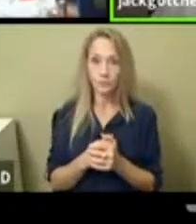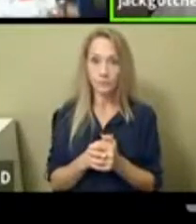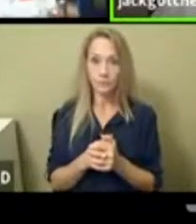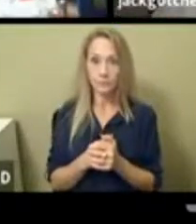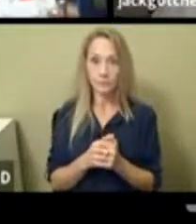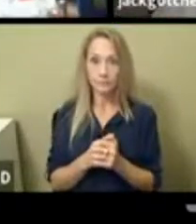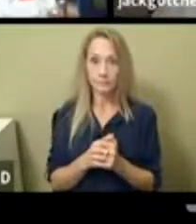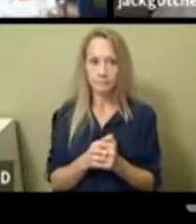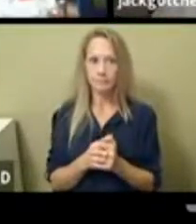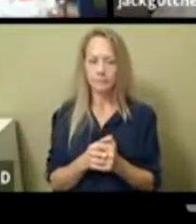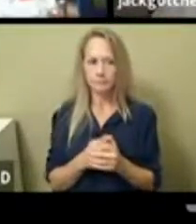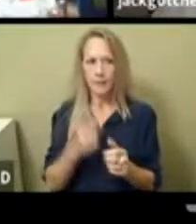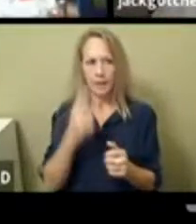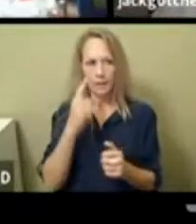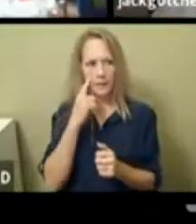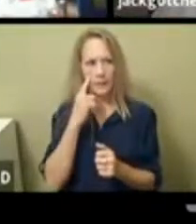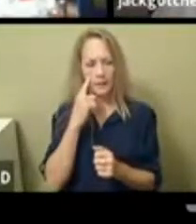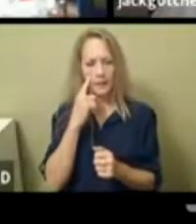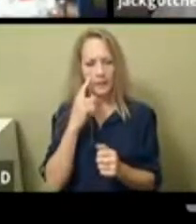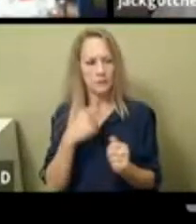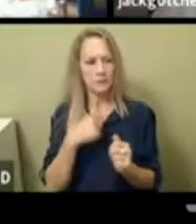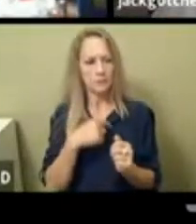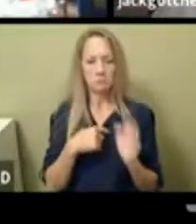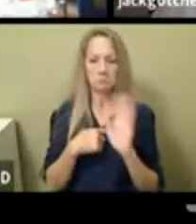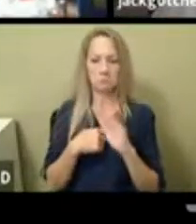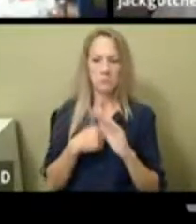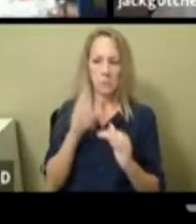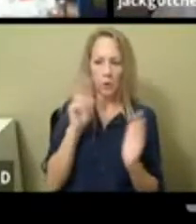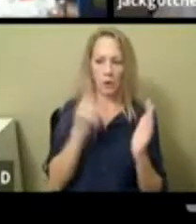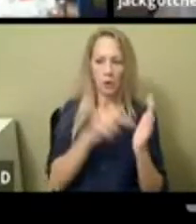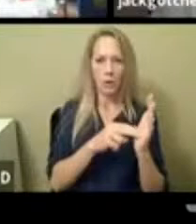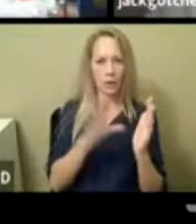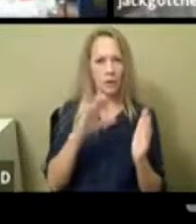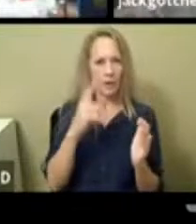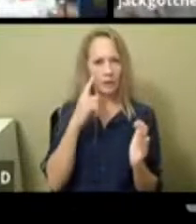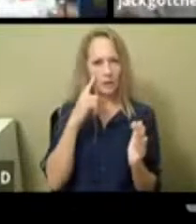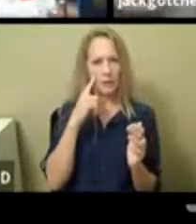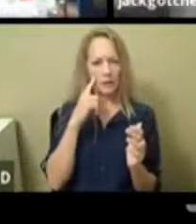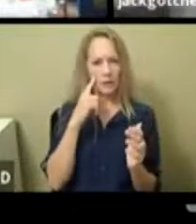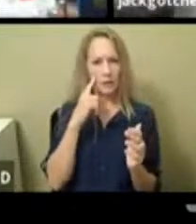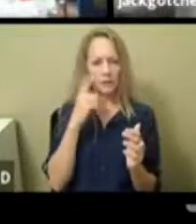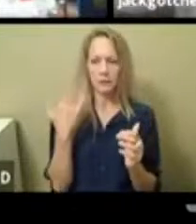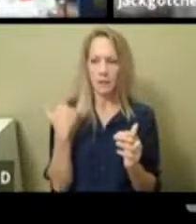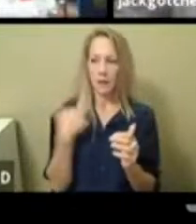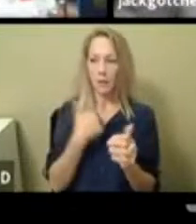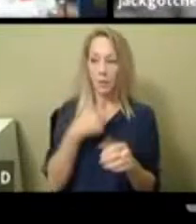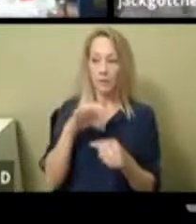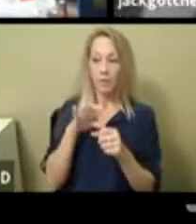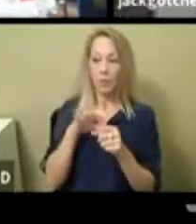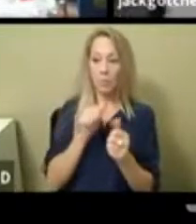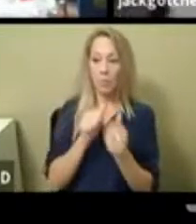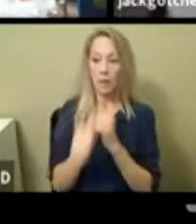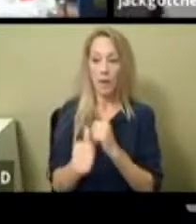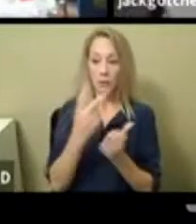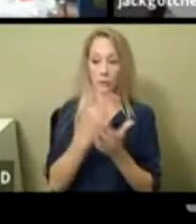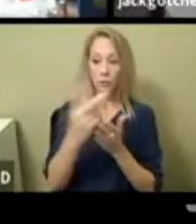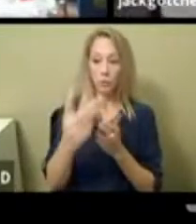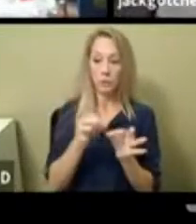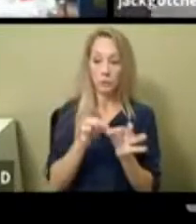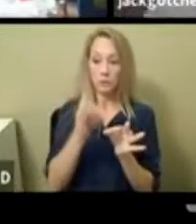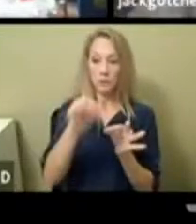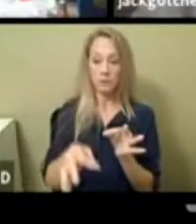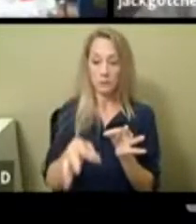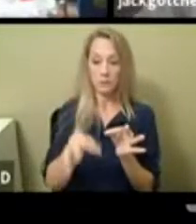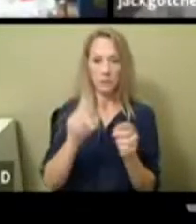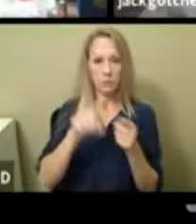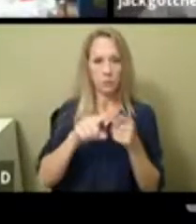I think I remember that's. I'll have to look at that. I want to say that when we passed it 2 weeks ago, that it was set to go until the end of